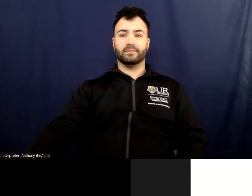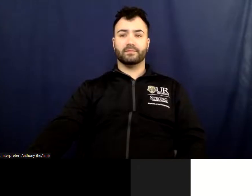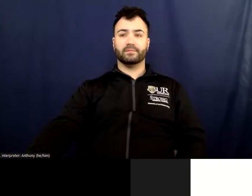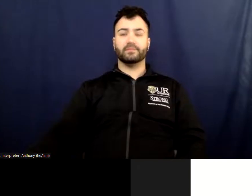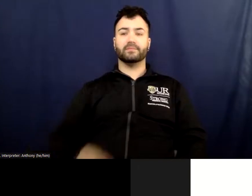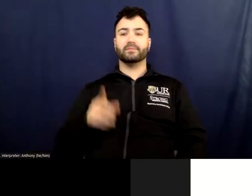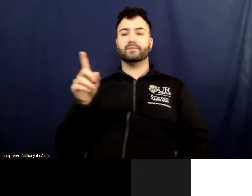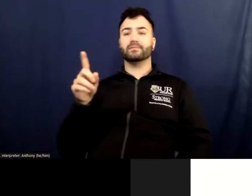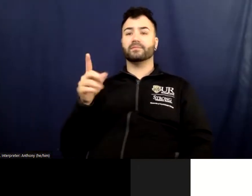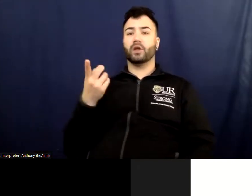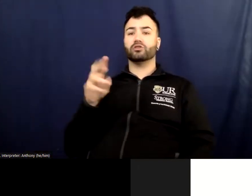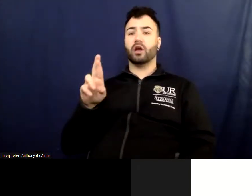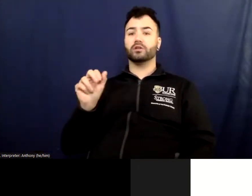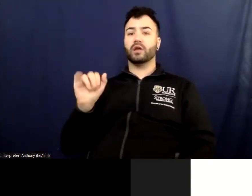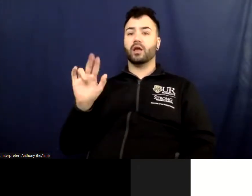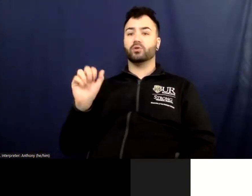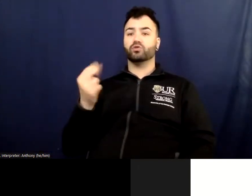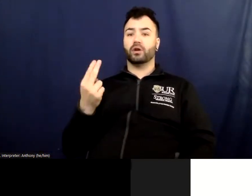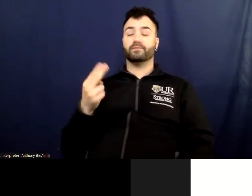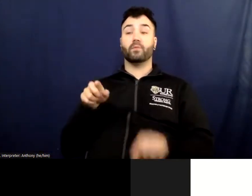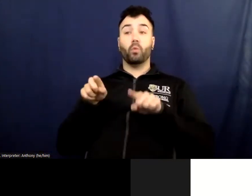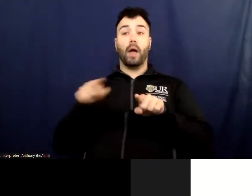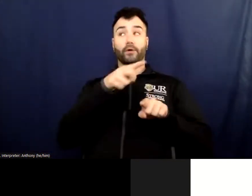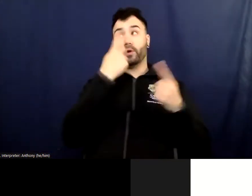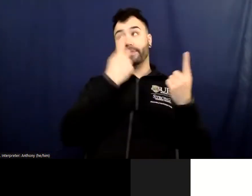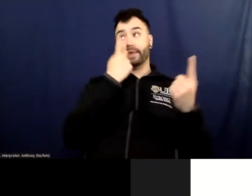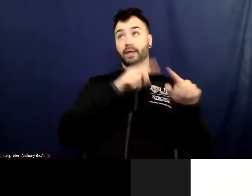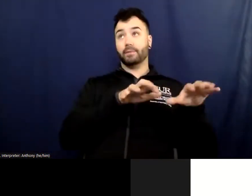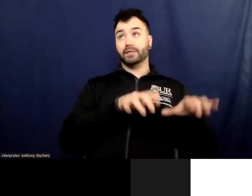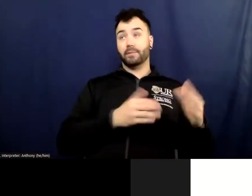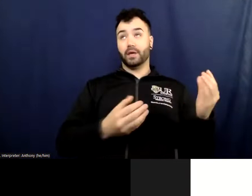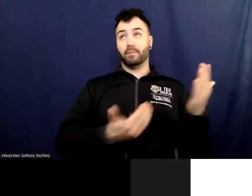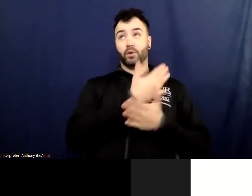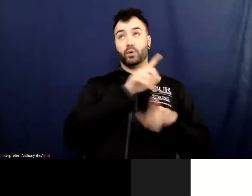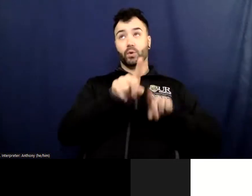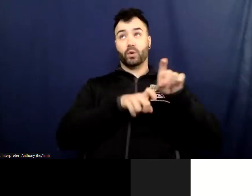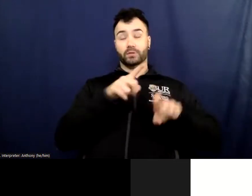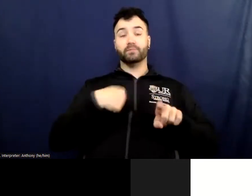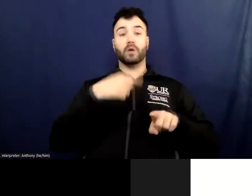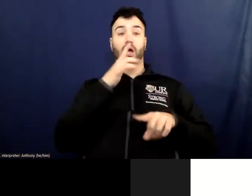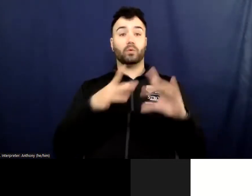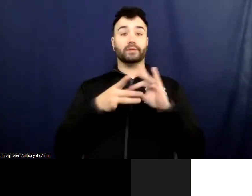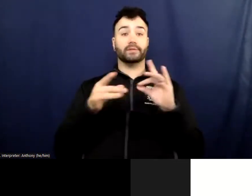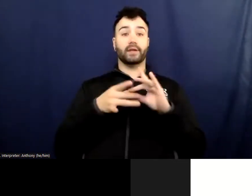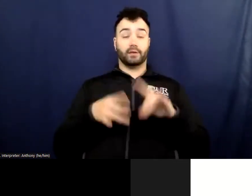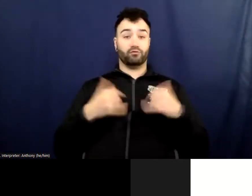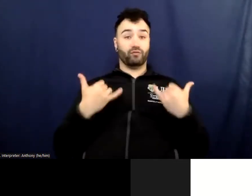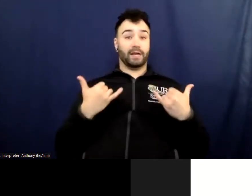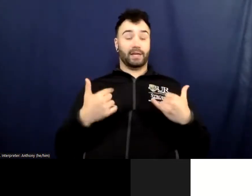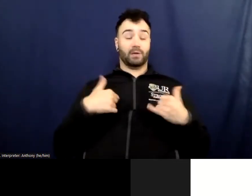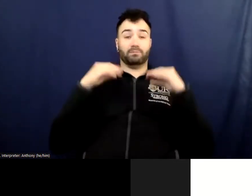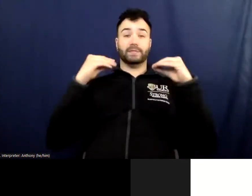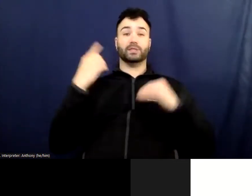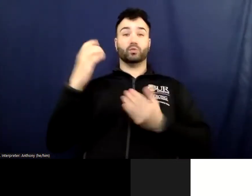I'll add while you're thinking about any other questions that in my course that I'm teaching now on the war